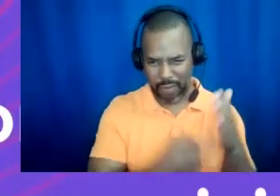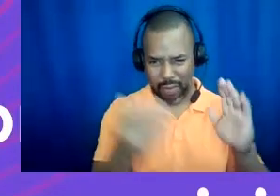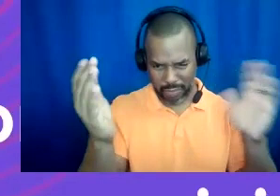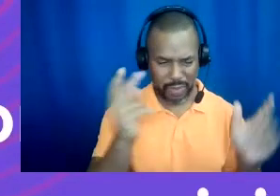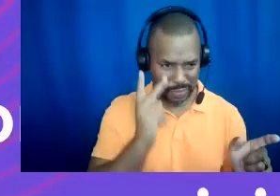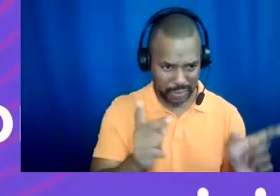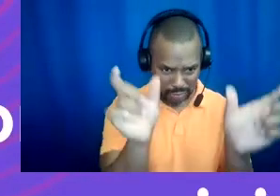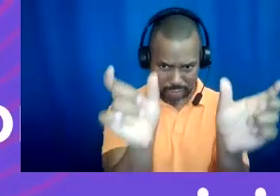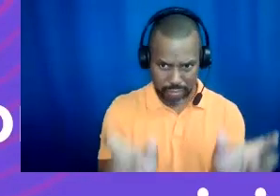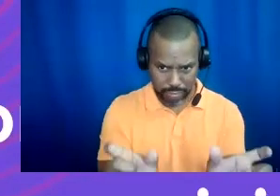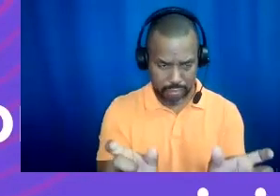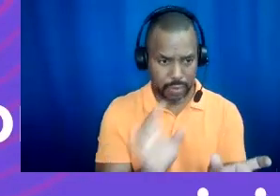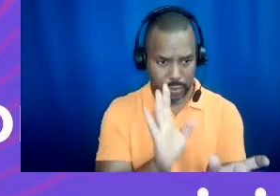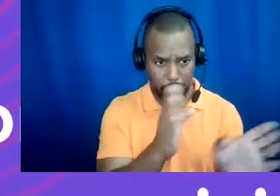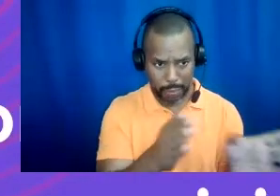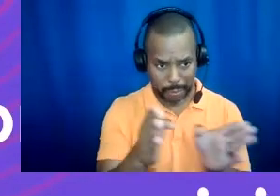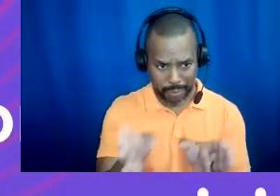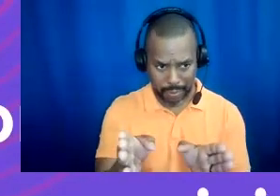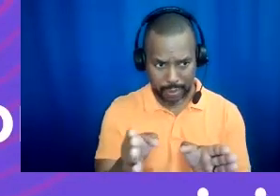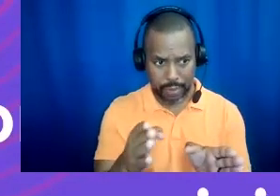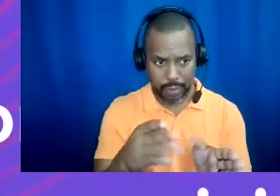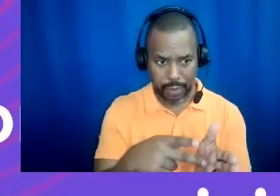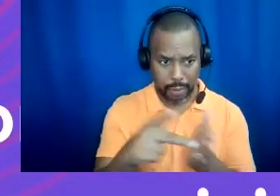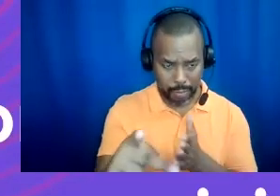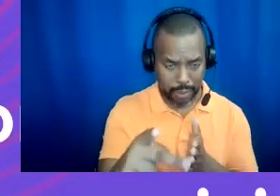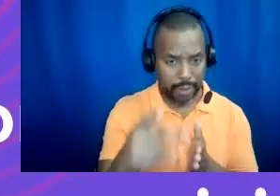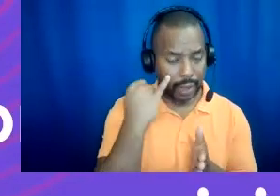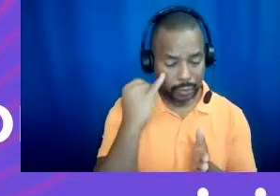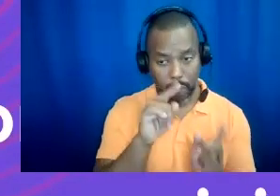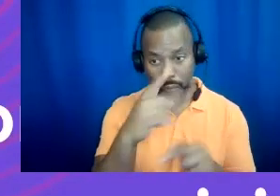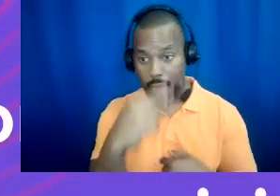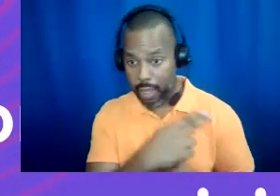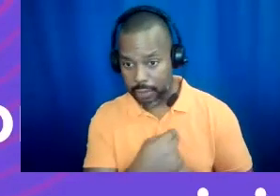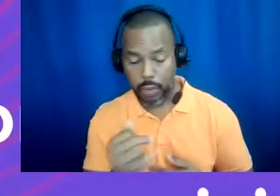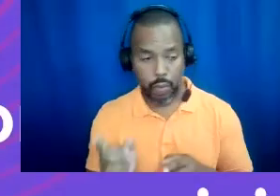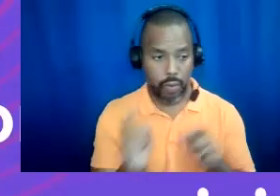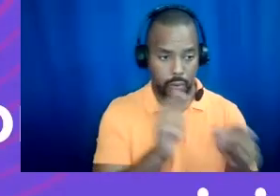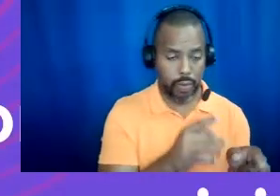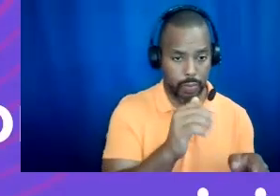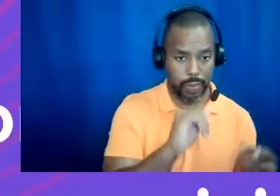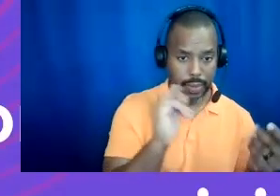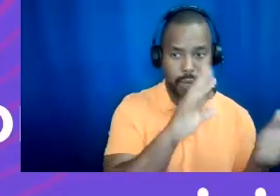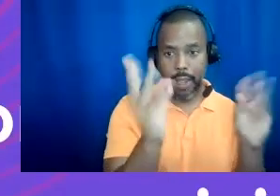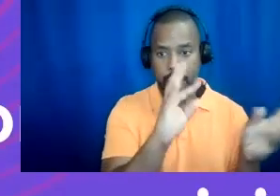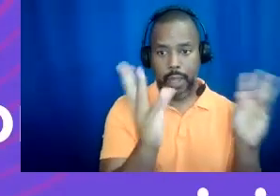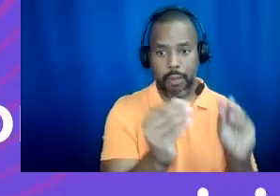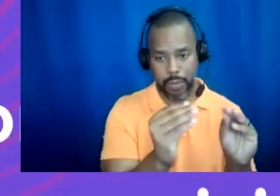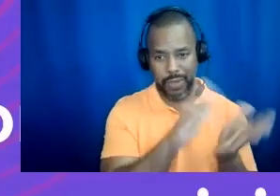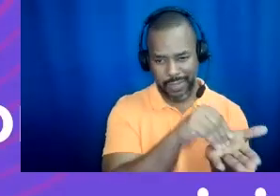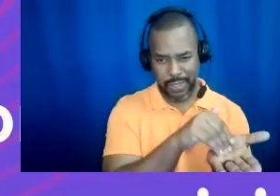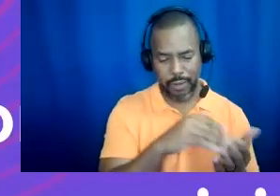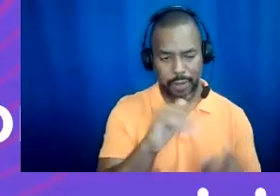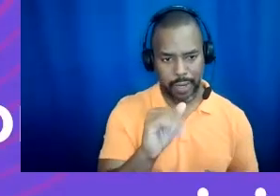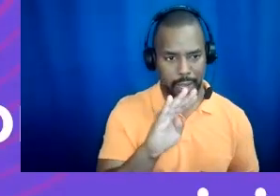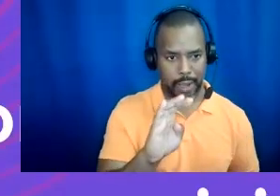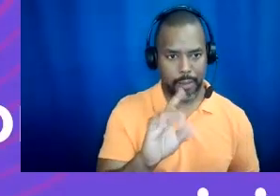see what your plan is paying should you go to a hospital or should you go to an ambulatory center. Now, ambulatory centers, I know we